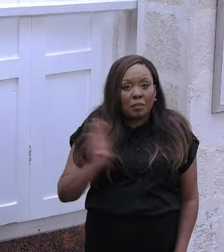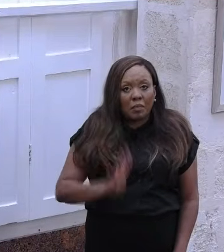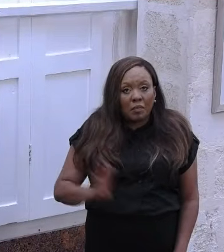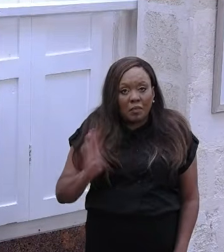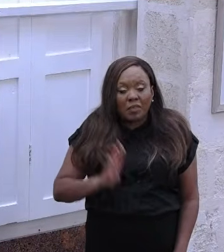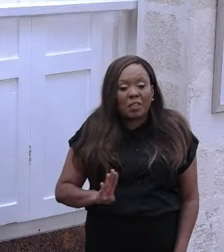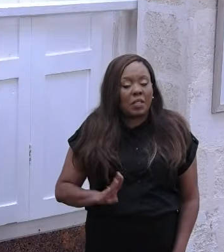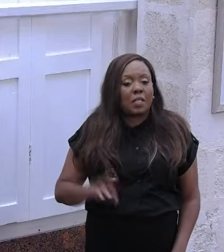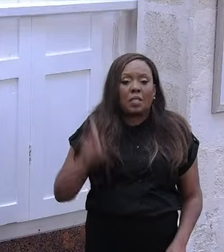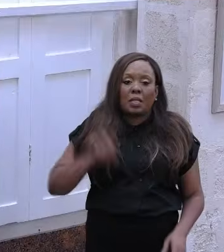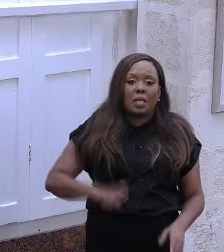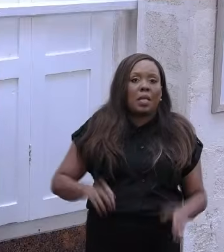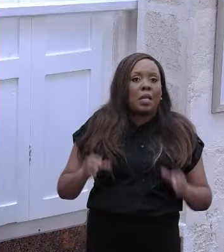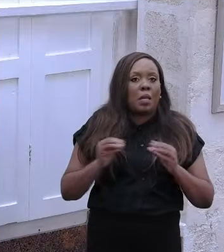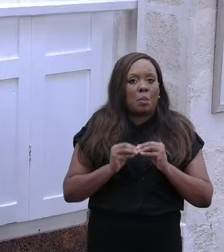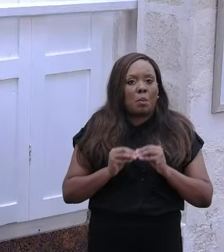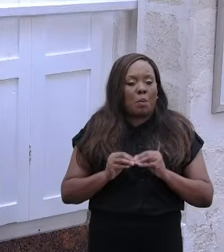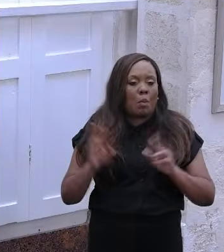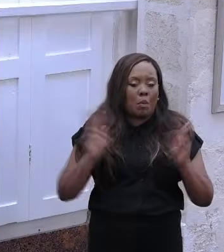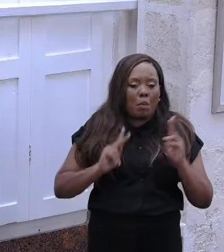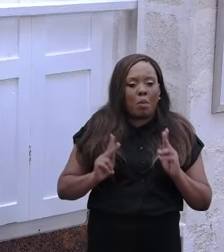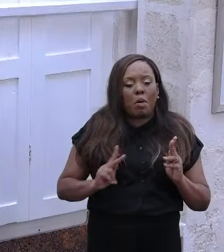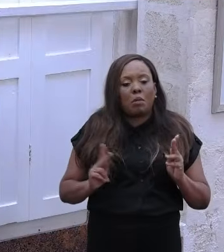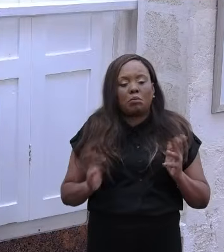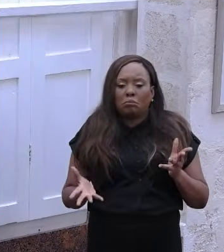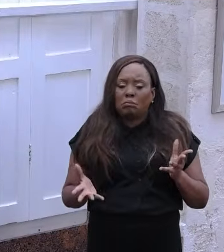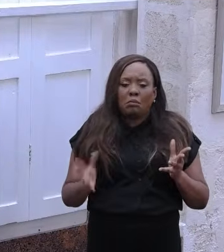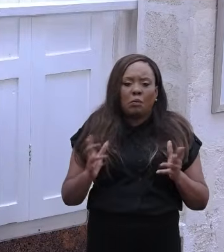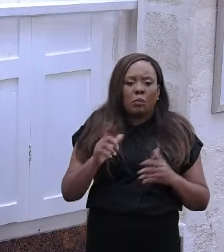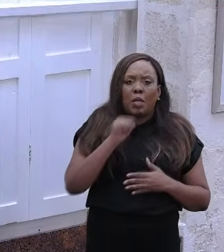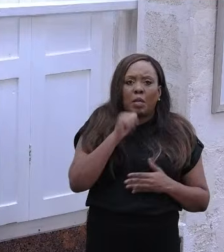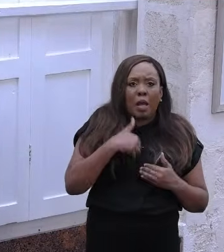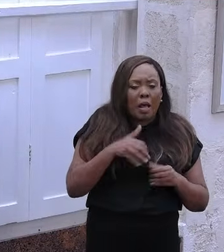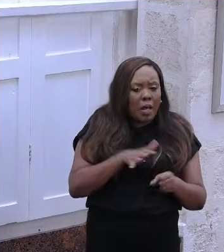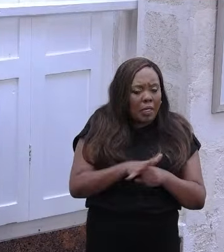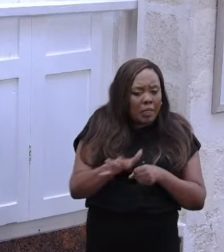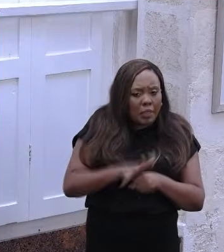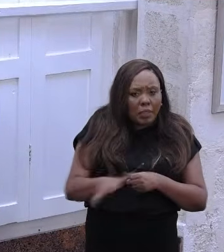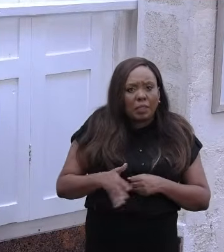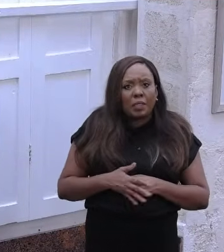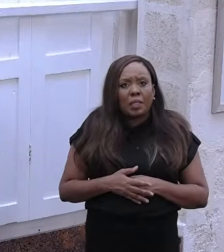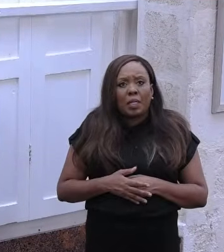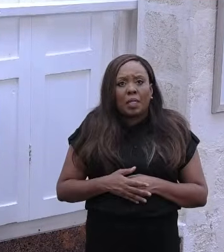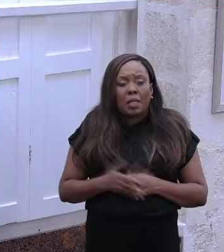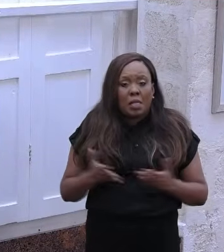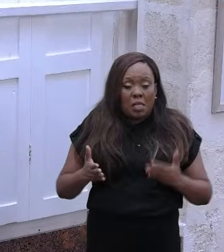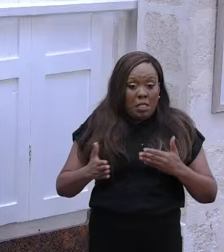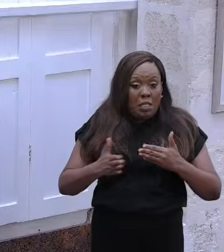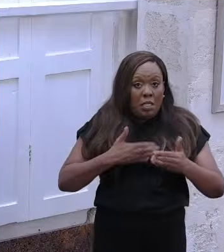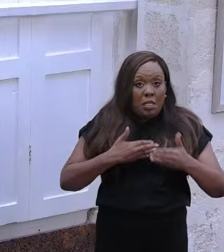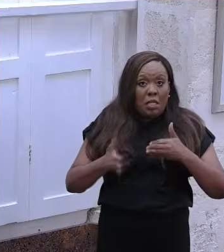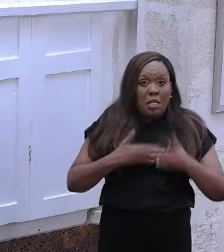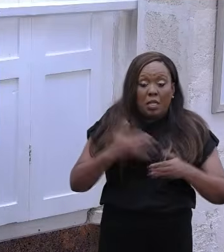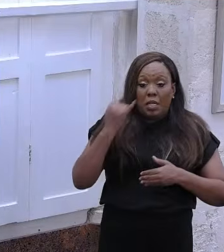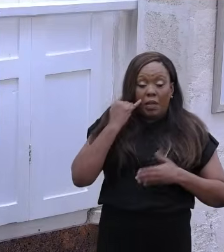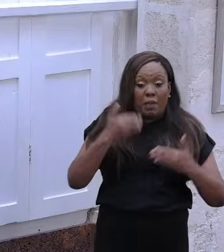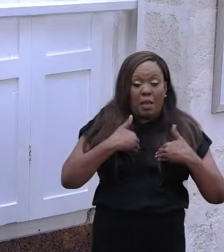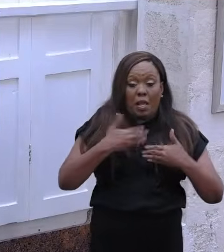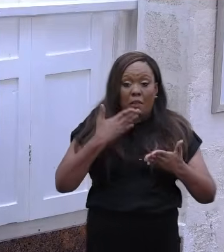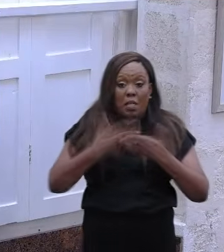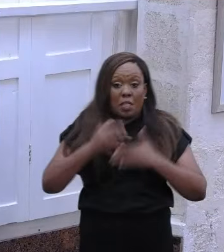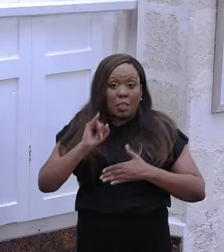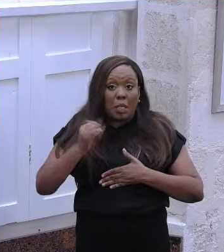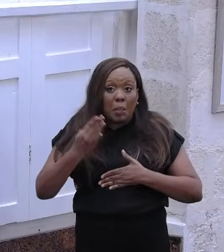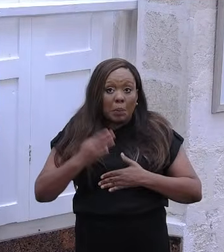of life that we all enjoy. It does not matter whether we have a good job, whether